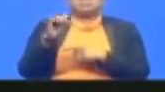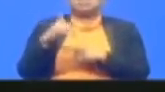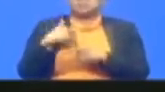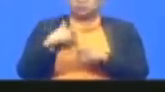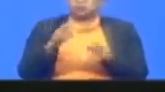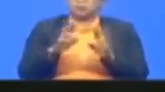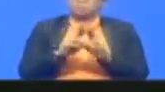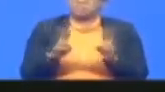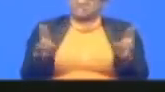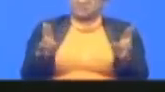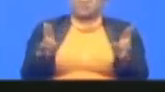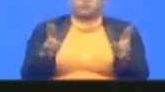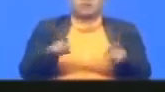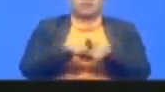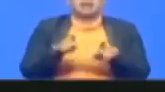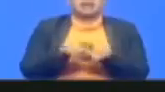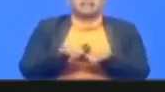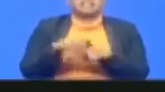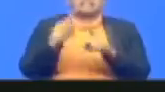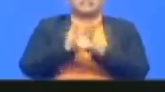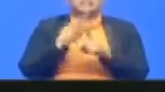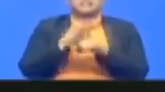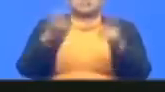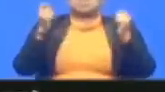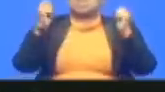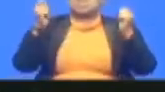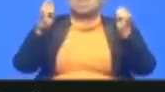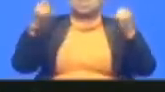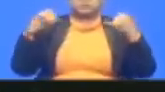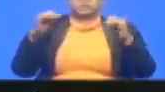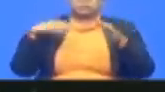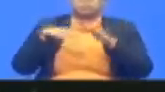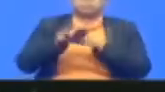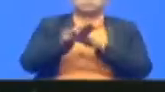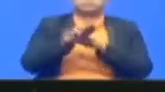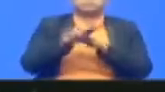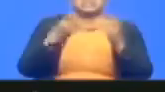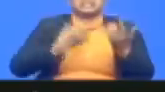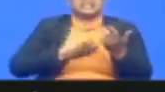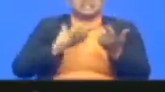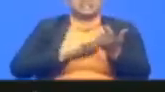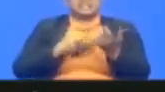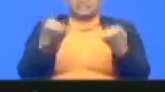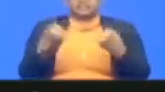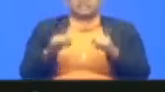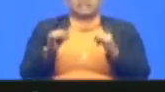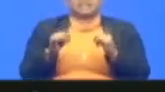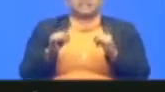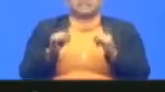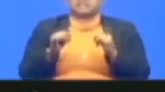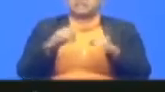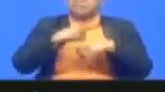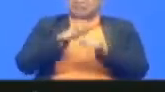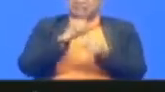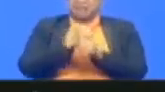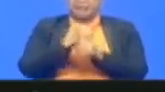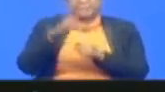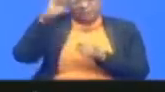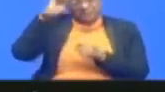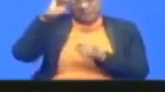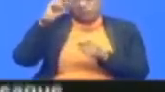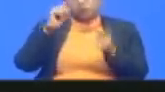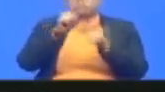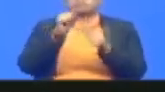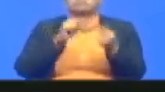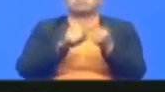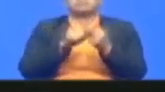demonstration erupted as hundreds of protesters tried to storm the Legislative Council complex, prompting police to retaliate. Well, critics say